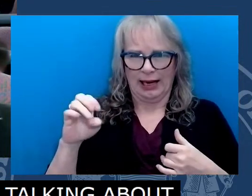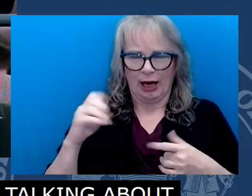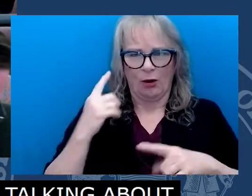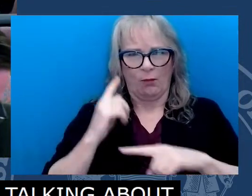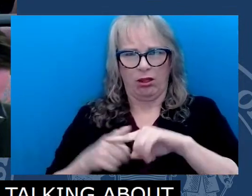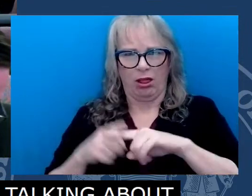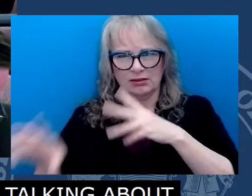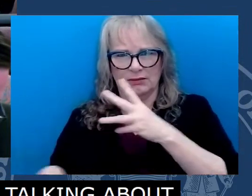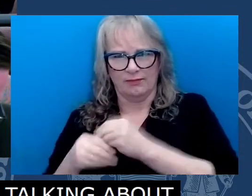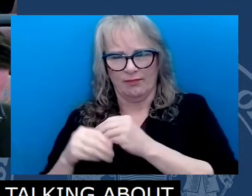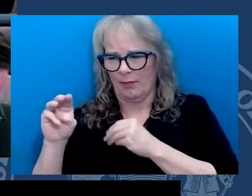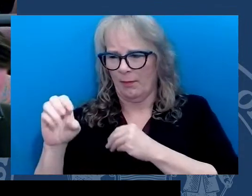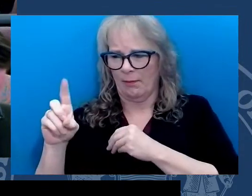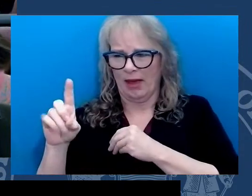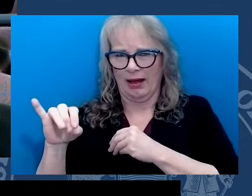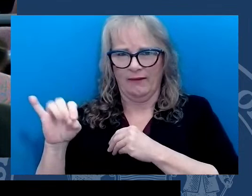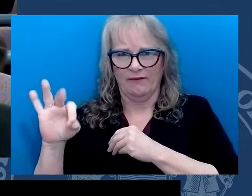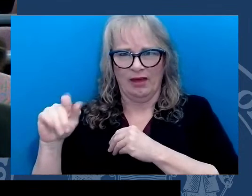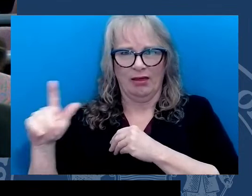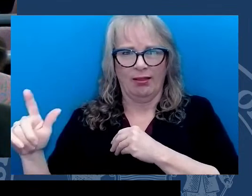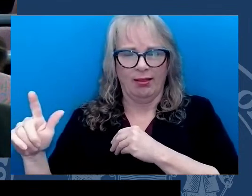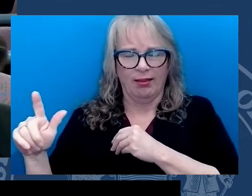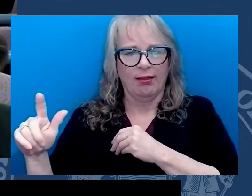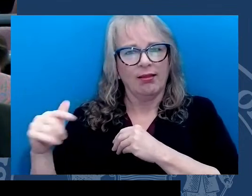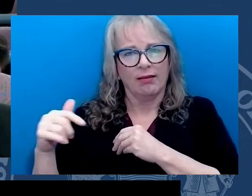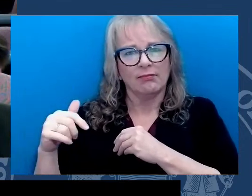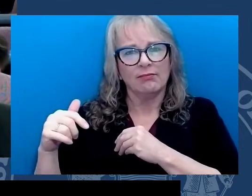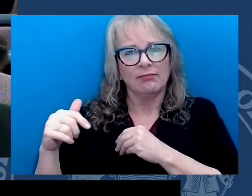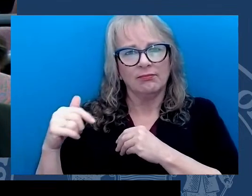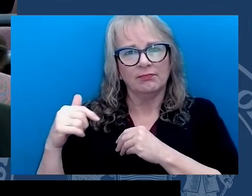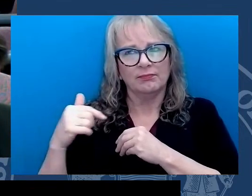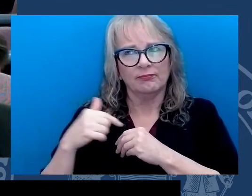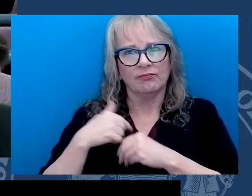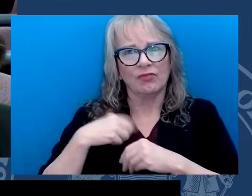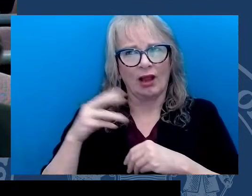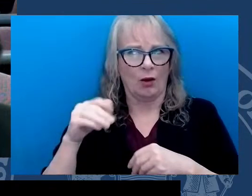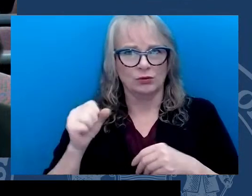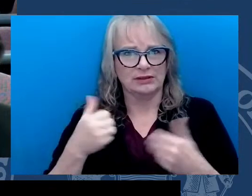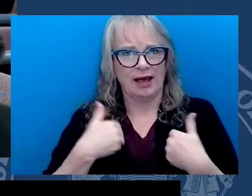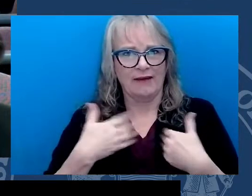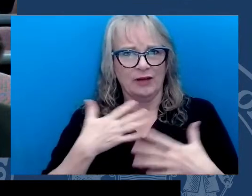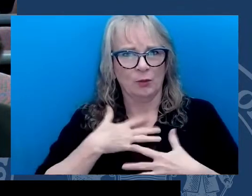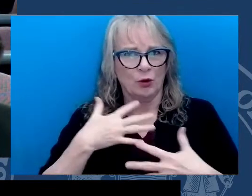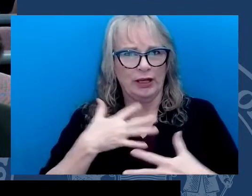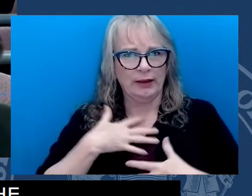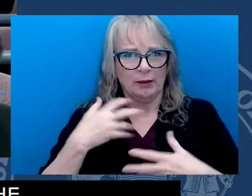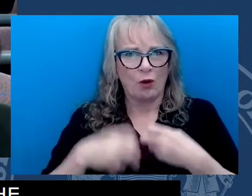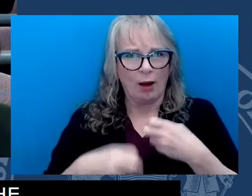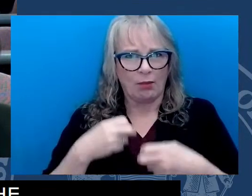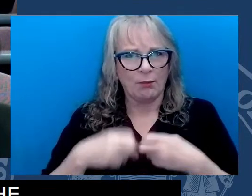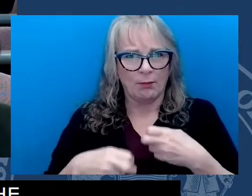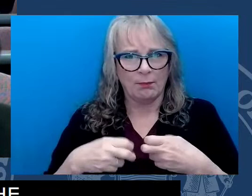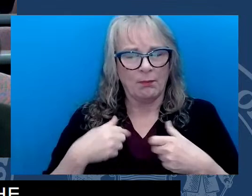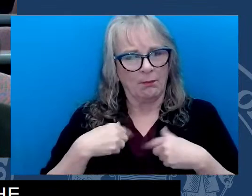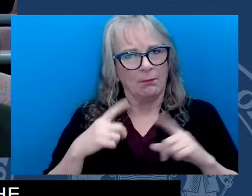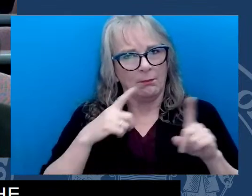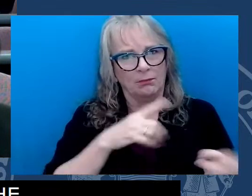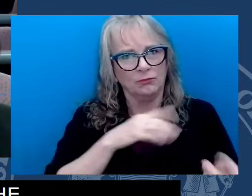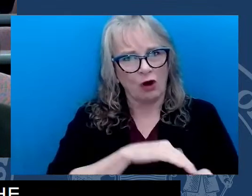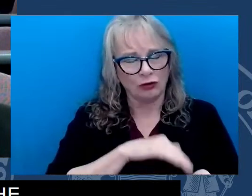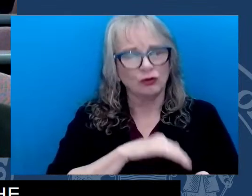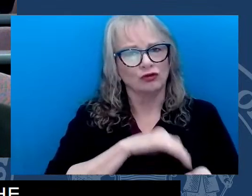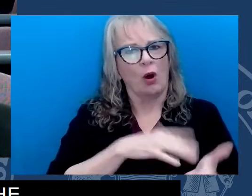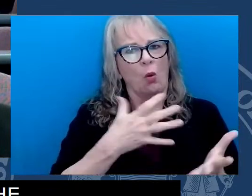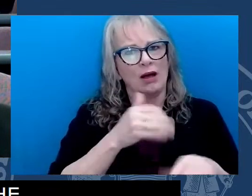the Medifill, and I was having a breathing problem. So I went to the doctor and they said, we're sending you